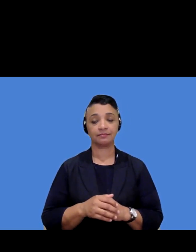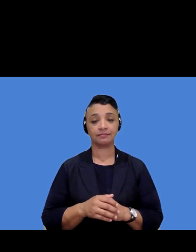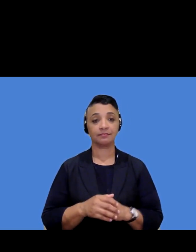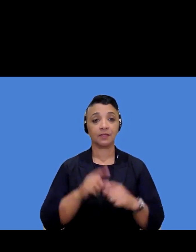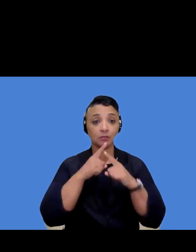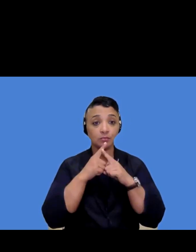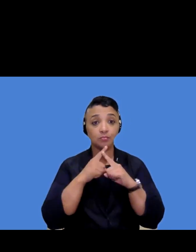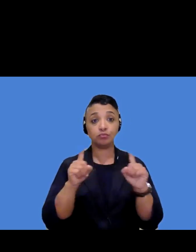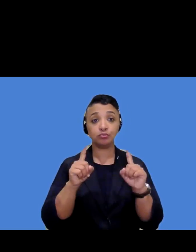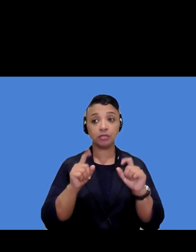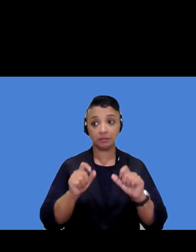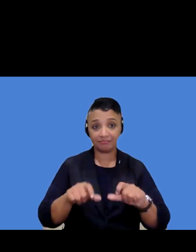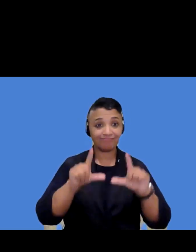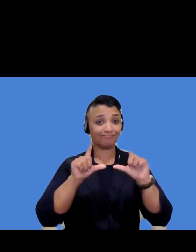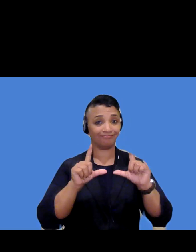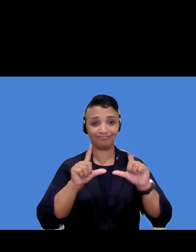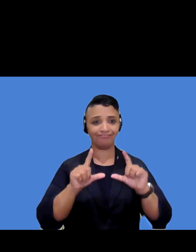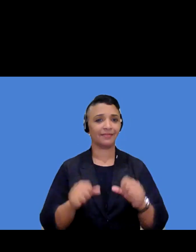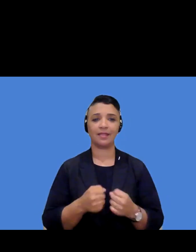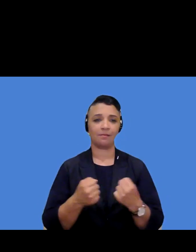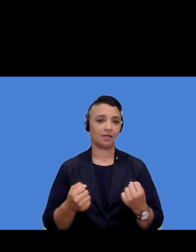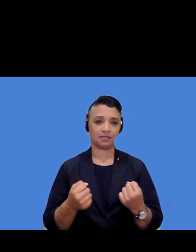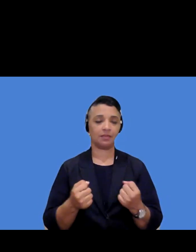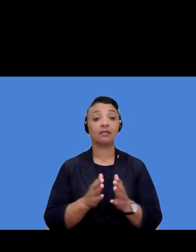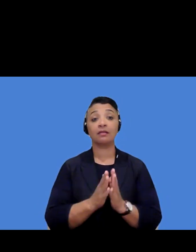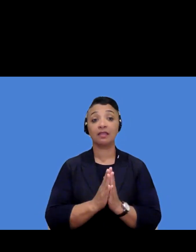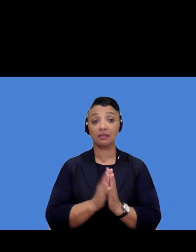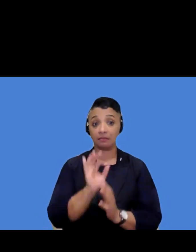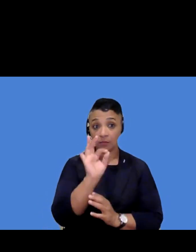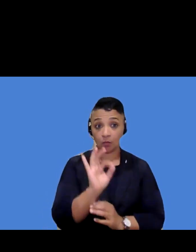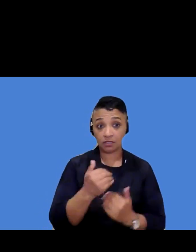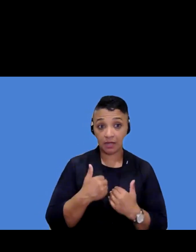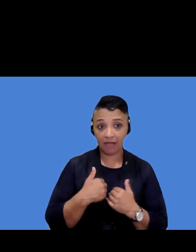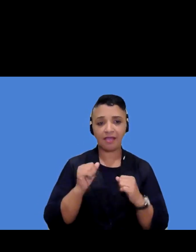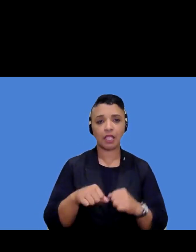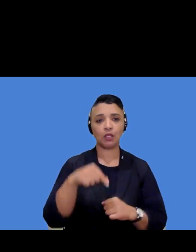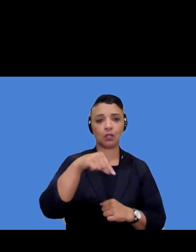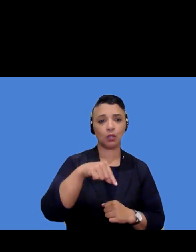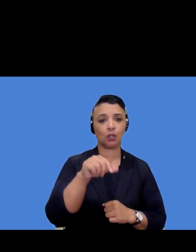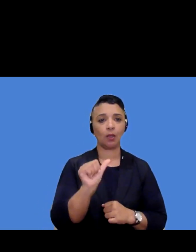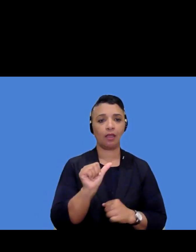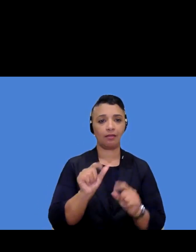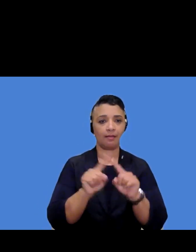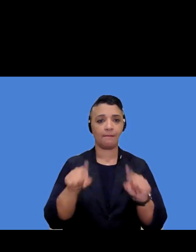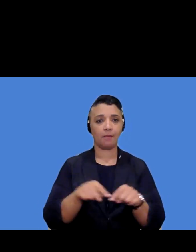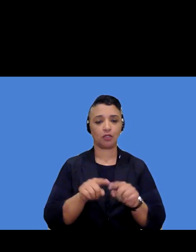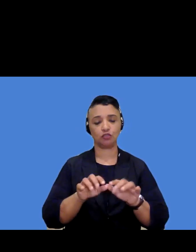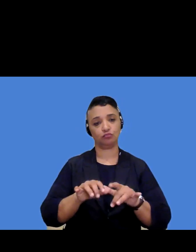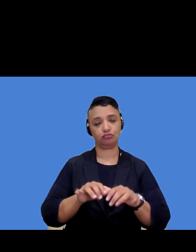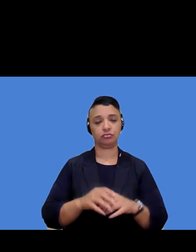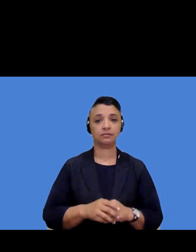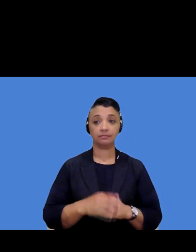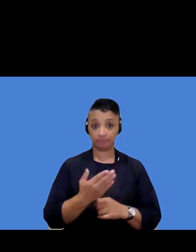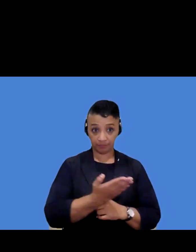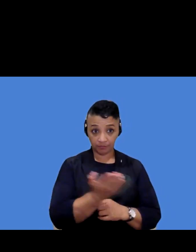and video. Should you have any questions, kindly leave them in Q&A section. We request all speakers to